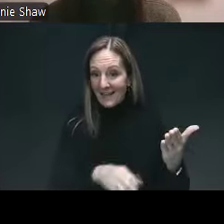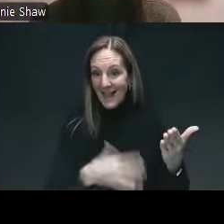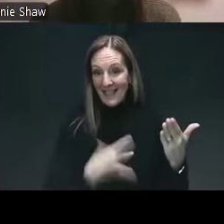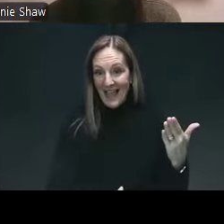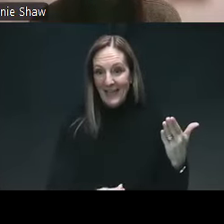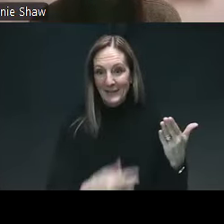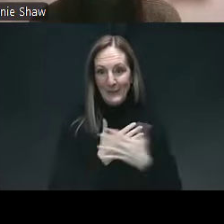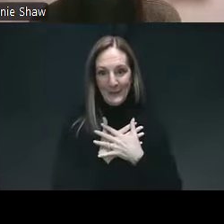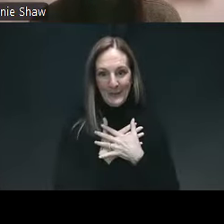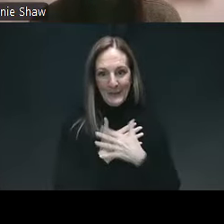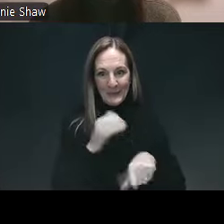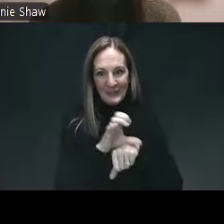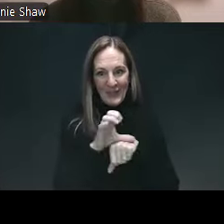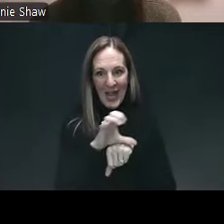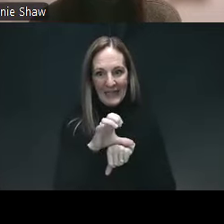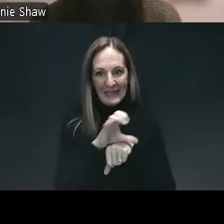Chocolate.